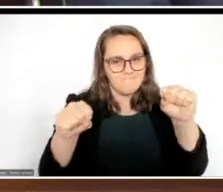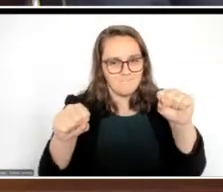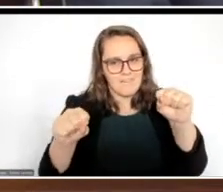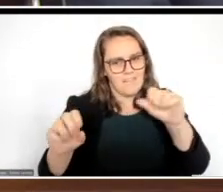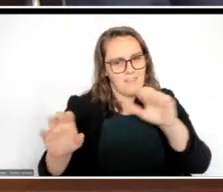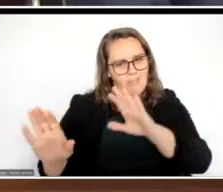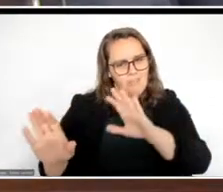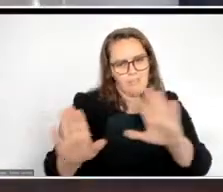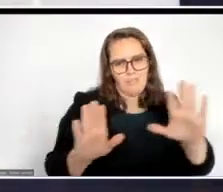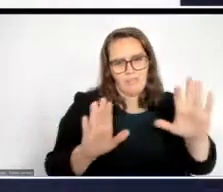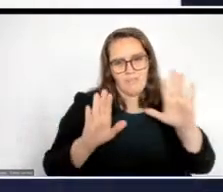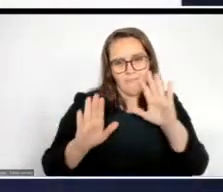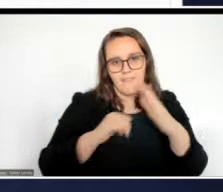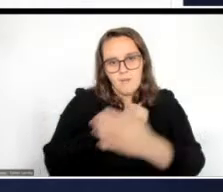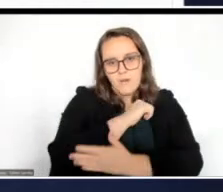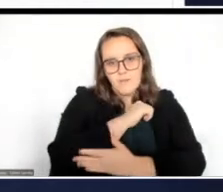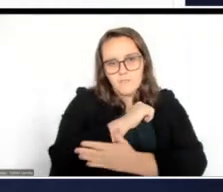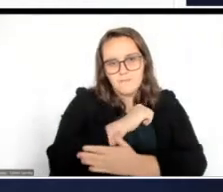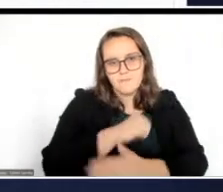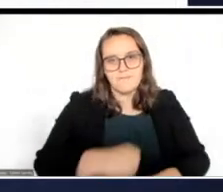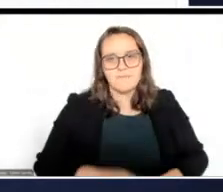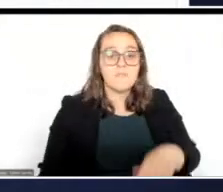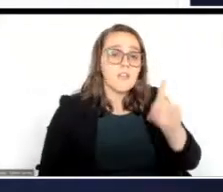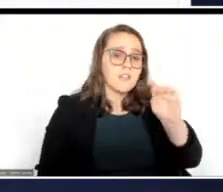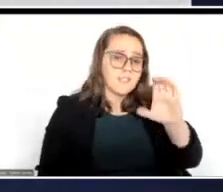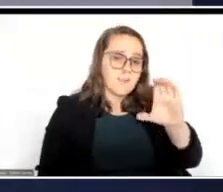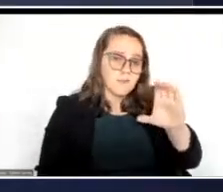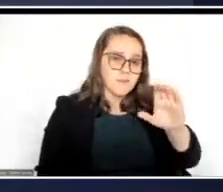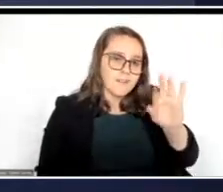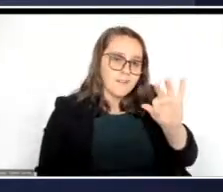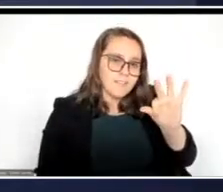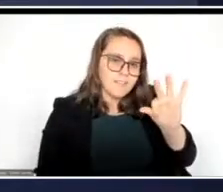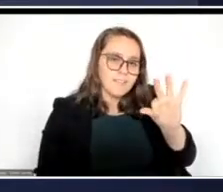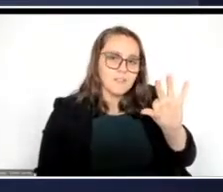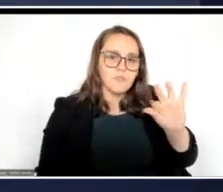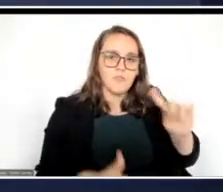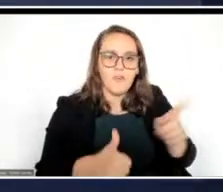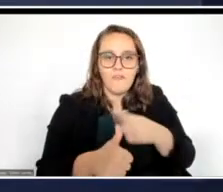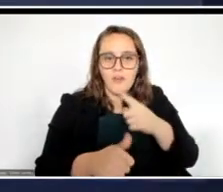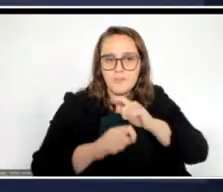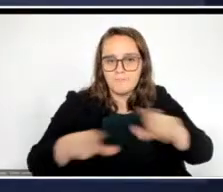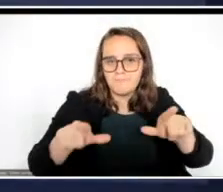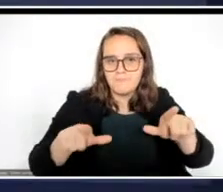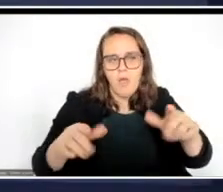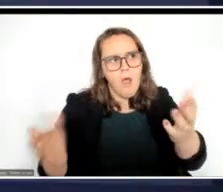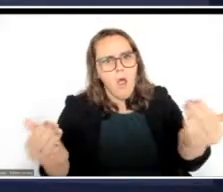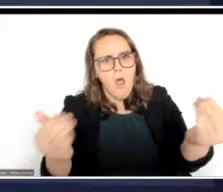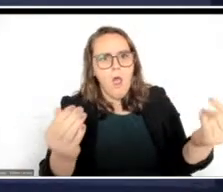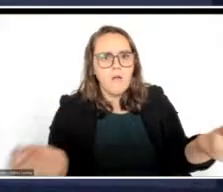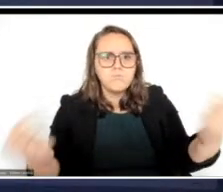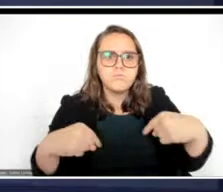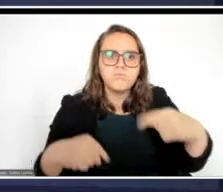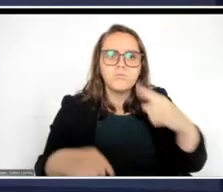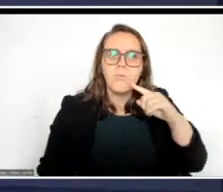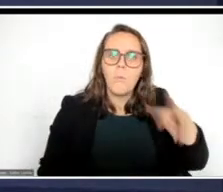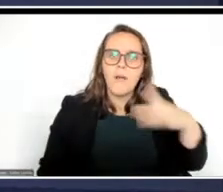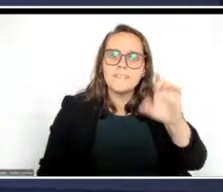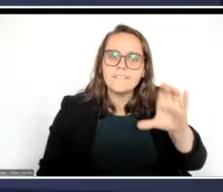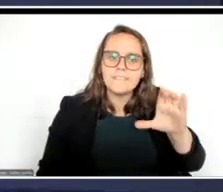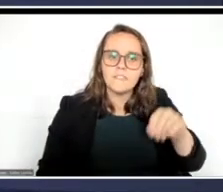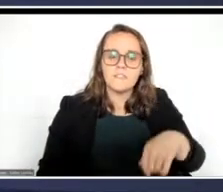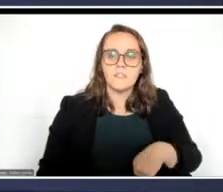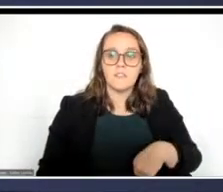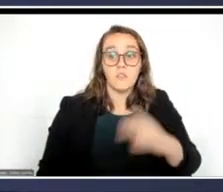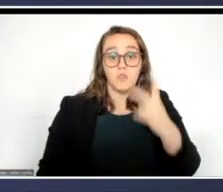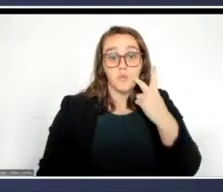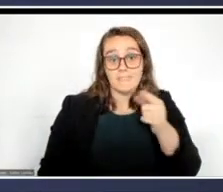On December 19th, President Trump first told his supporters to come to Washington. In this and numerous other tweets,